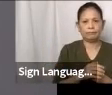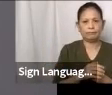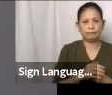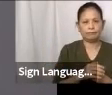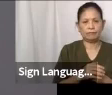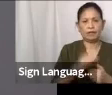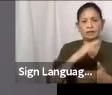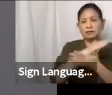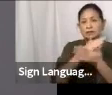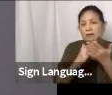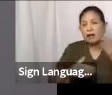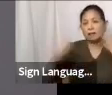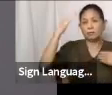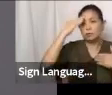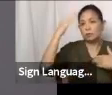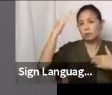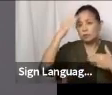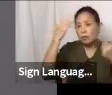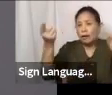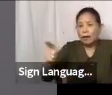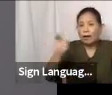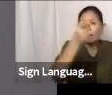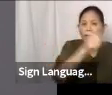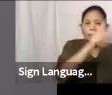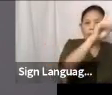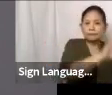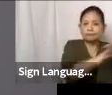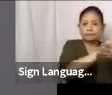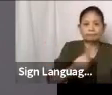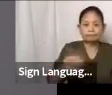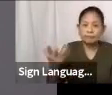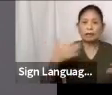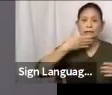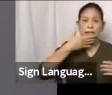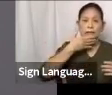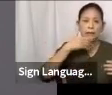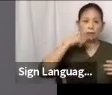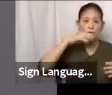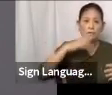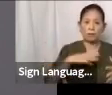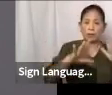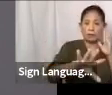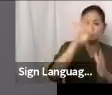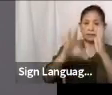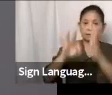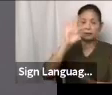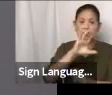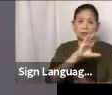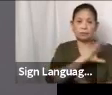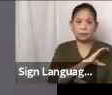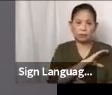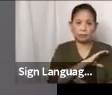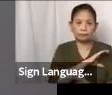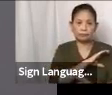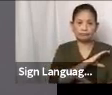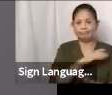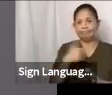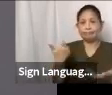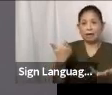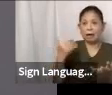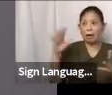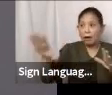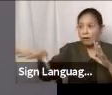Some of the known instances of discrimination are young women selected in the police force got dismissed after routine